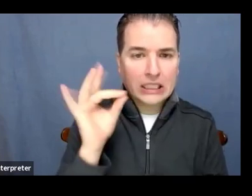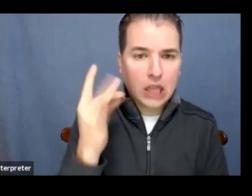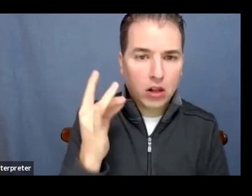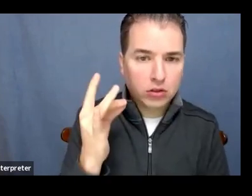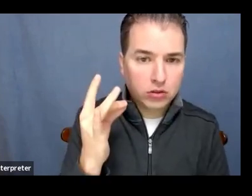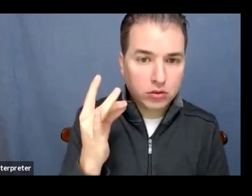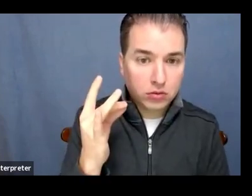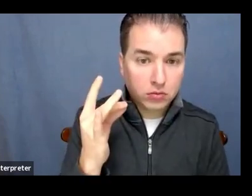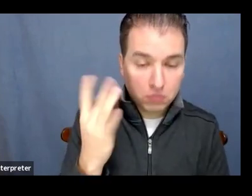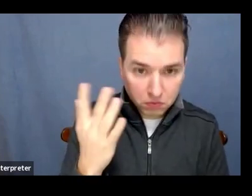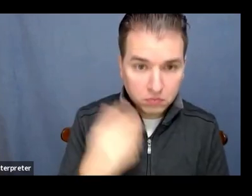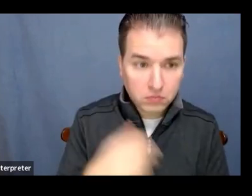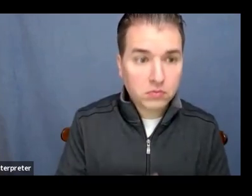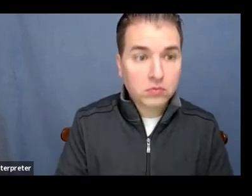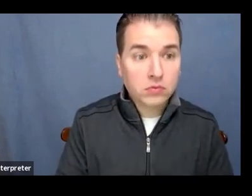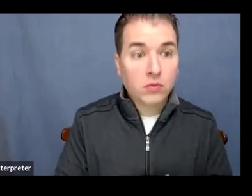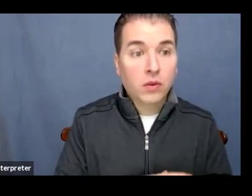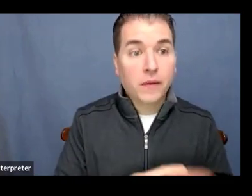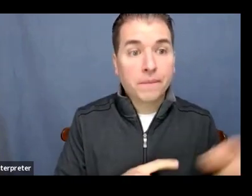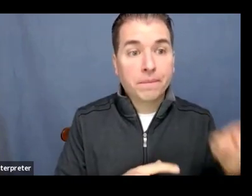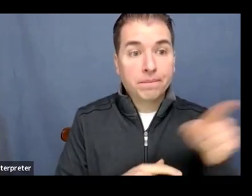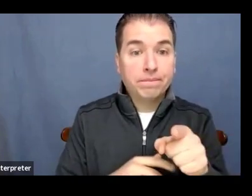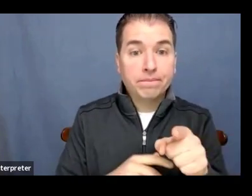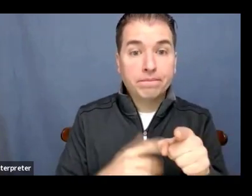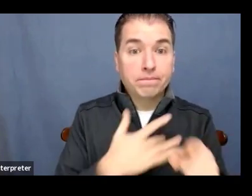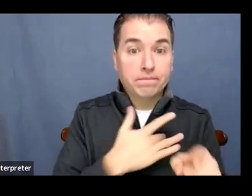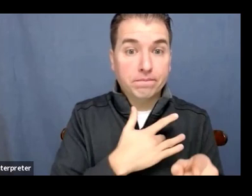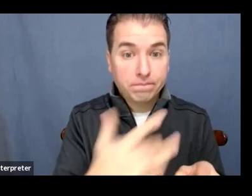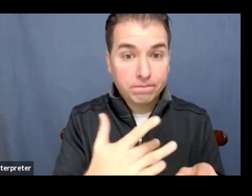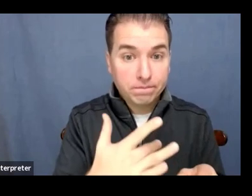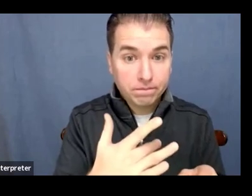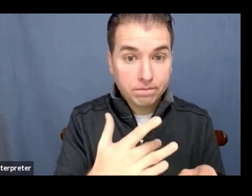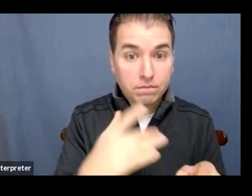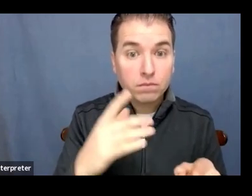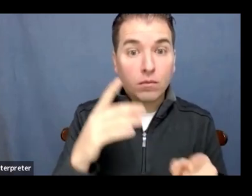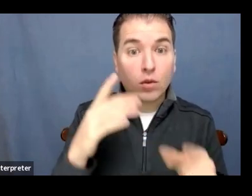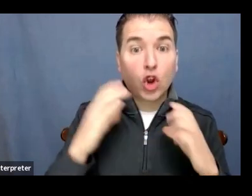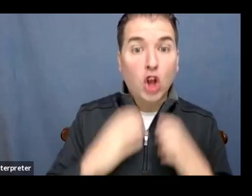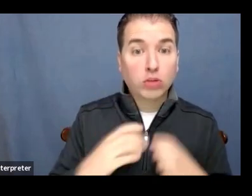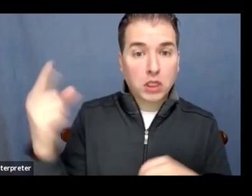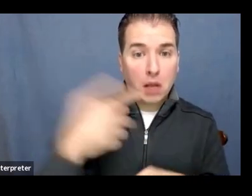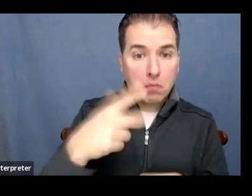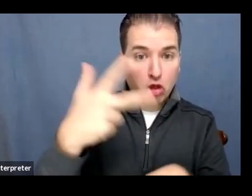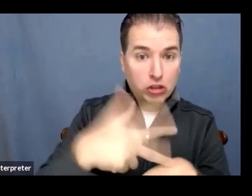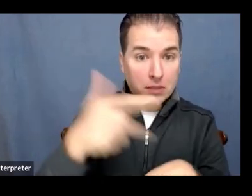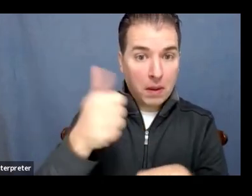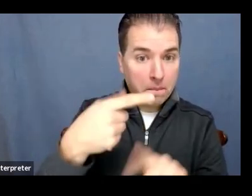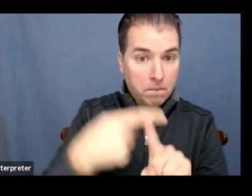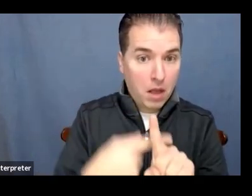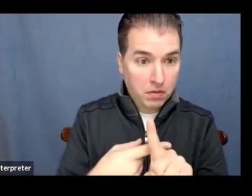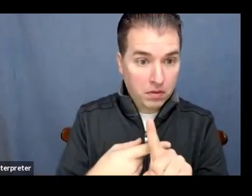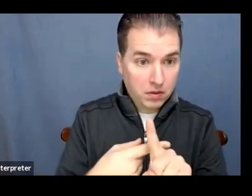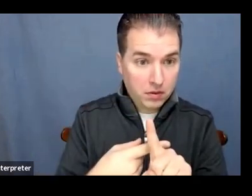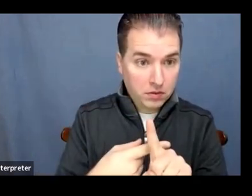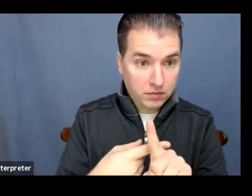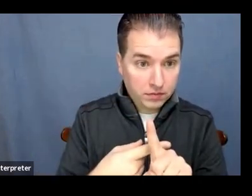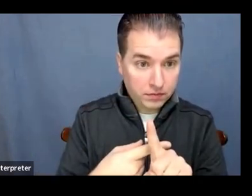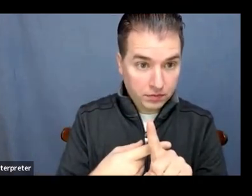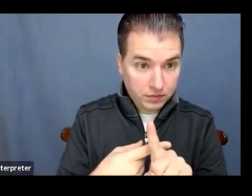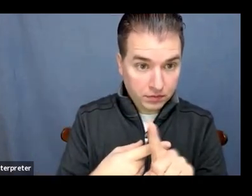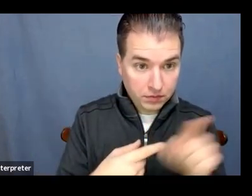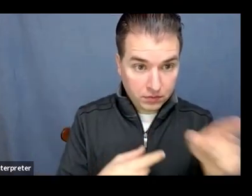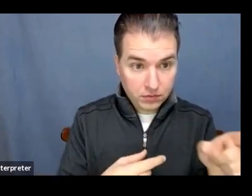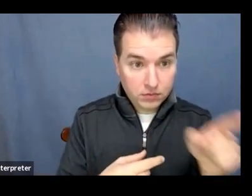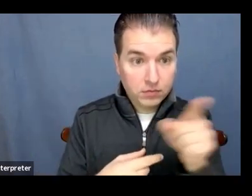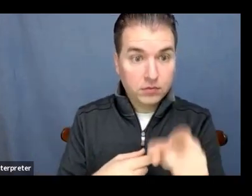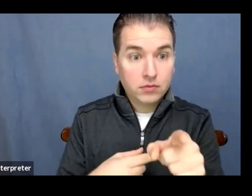3 times a month. So my average customer lifetime in months is also 10, right? So the 3 things